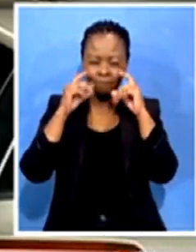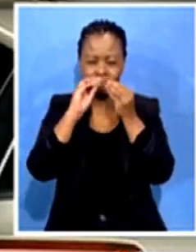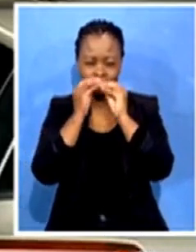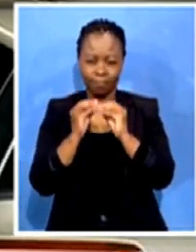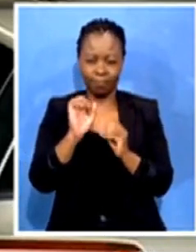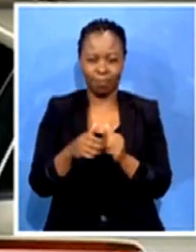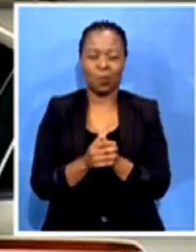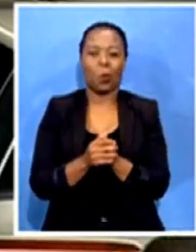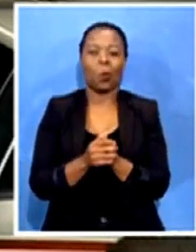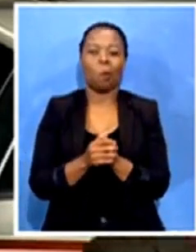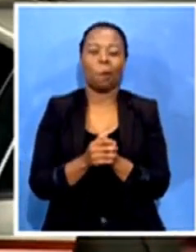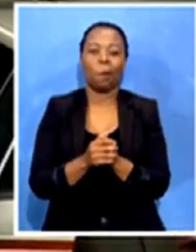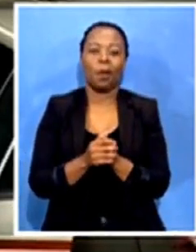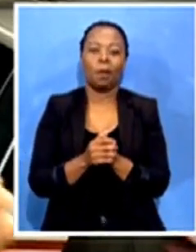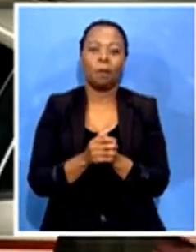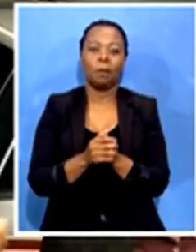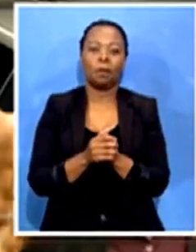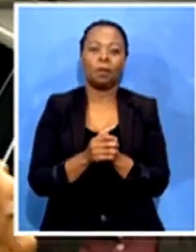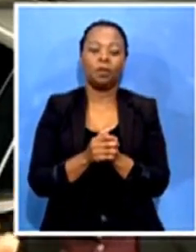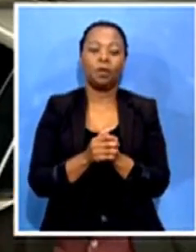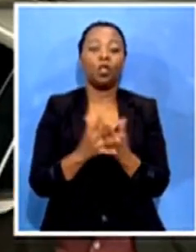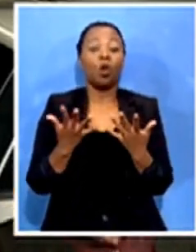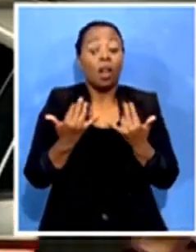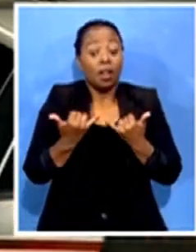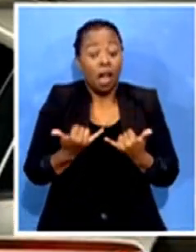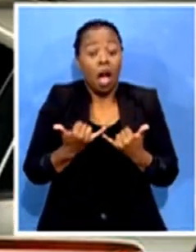So where are we at the moment? We are about